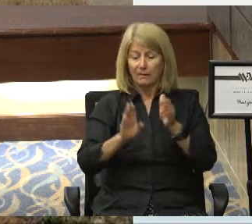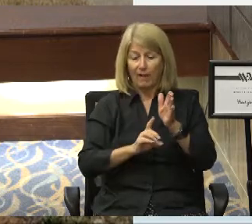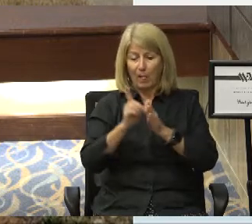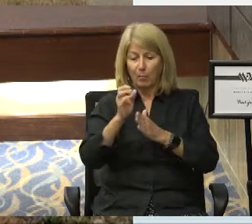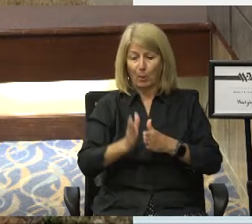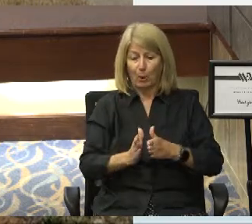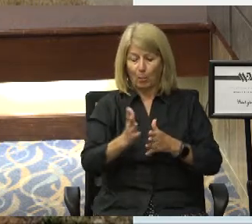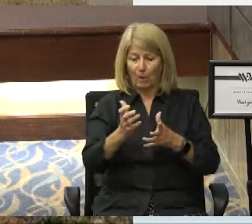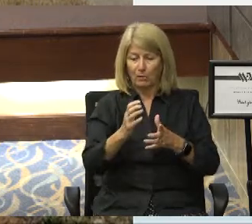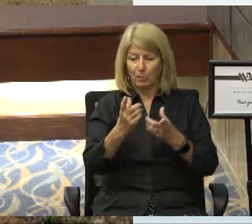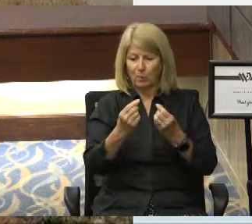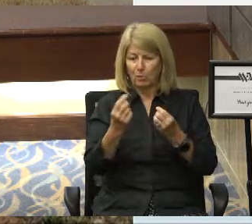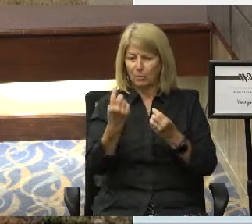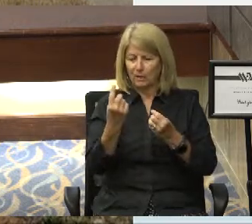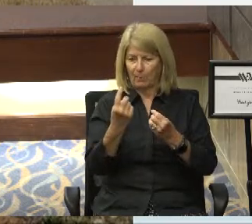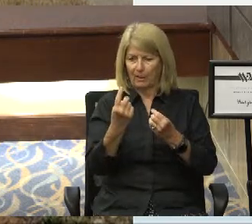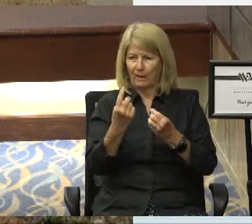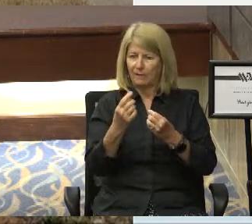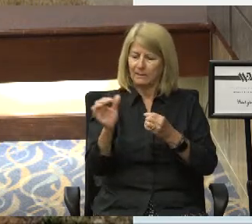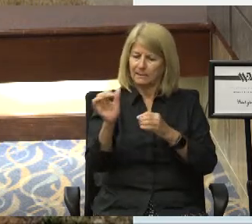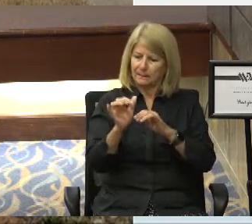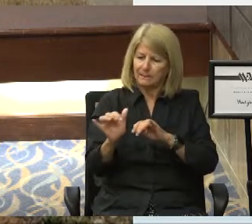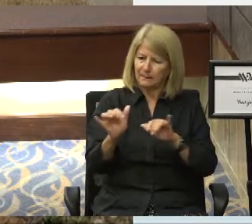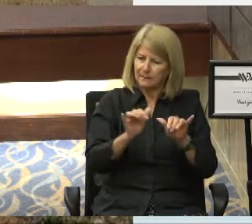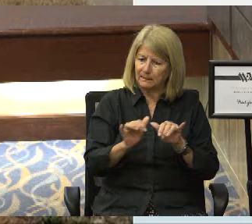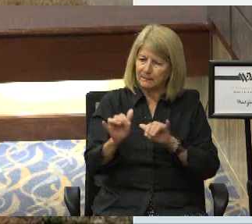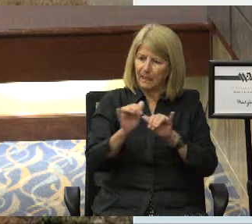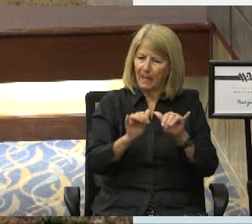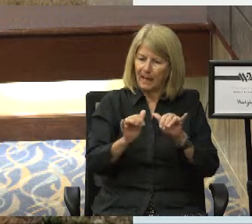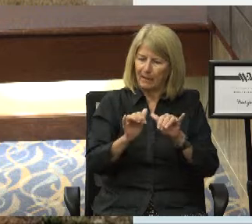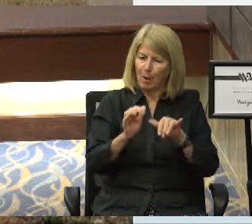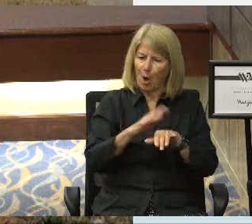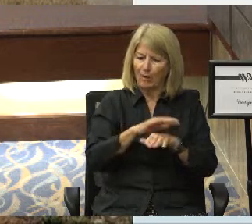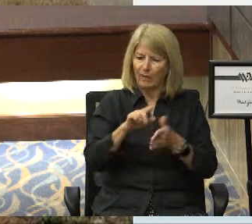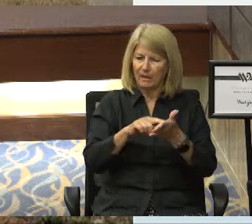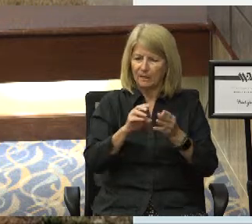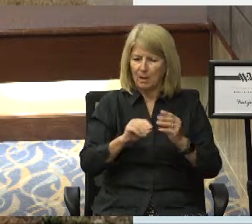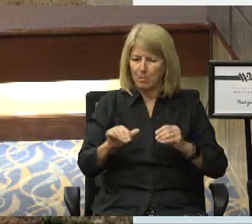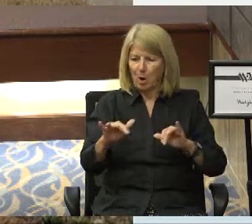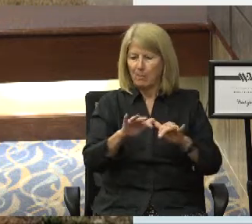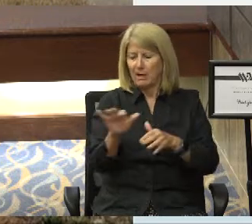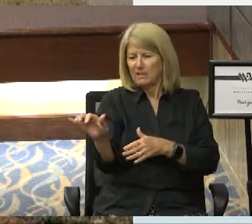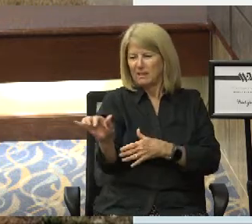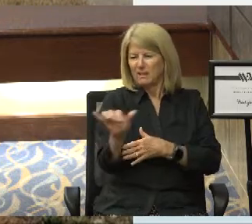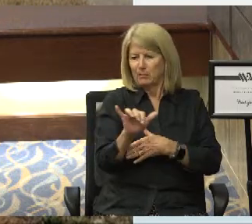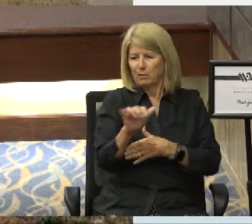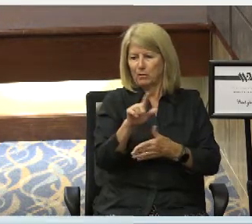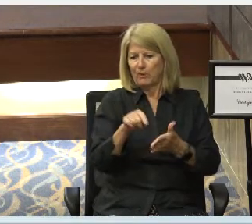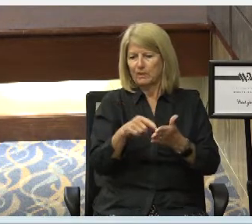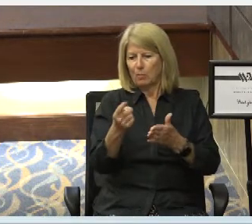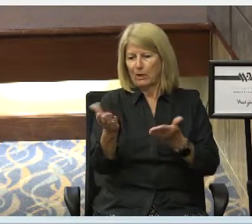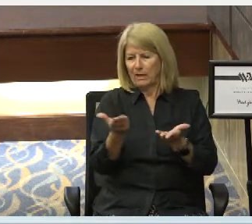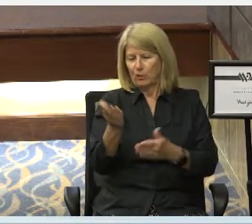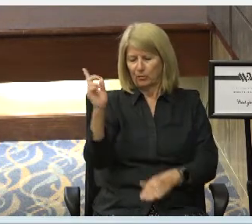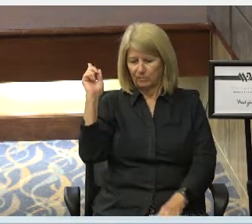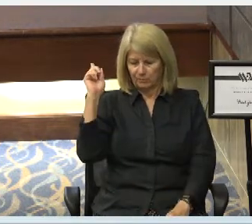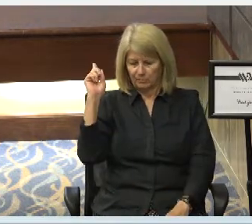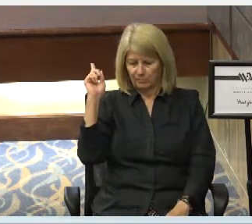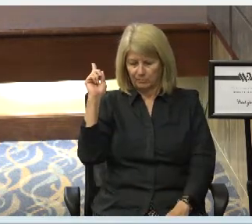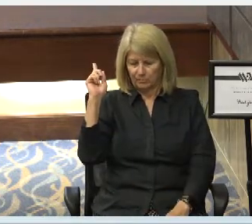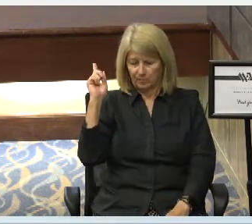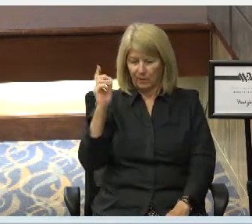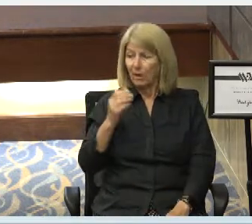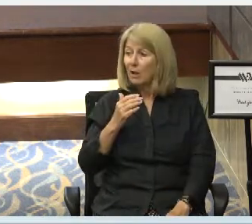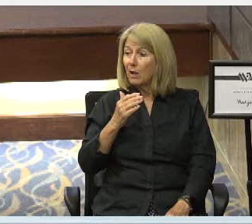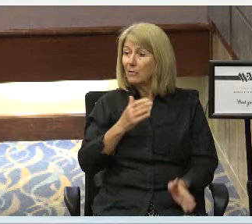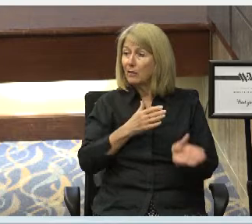that more urban scale development on this property, similar to this here. Plan